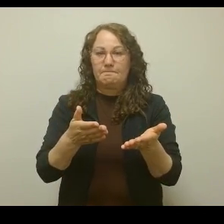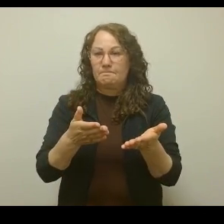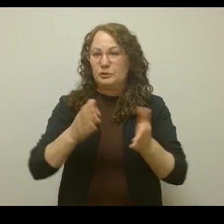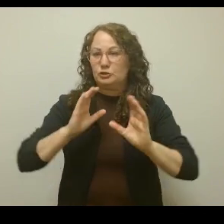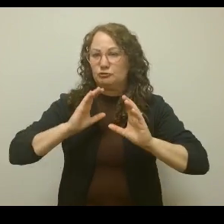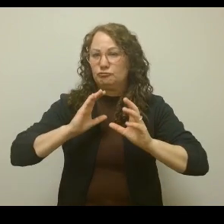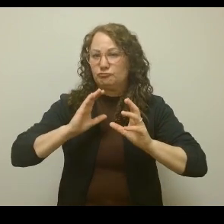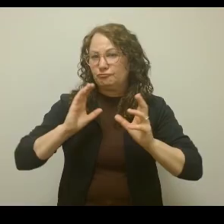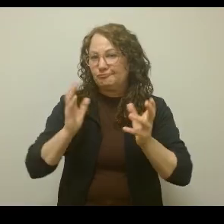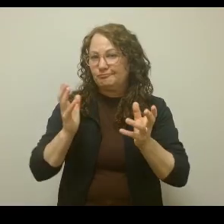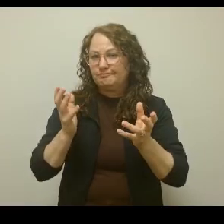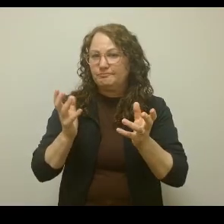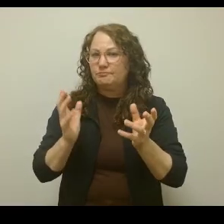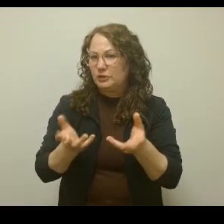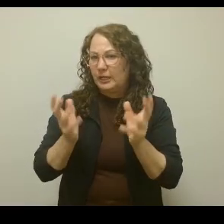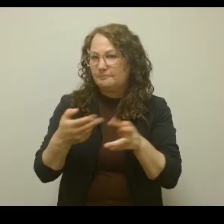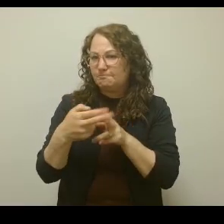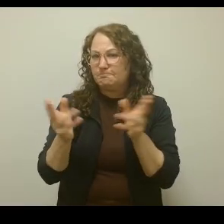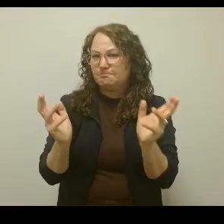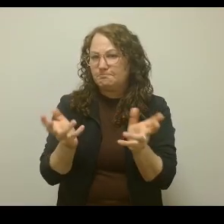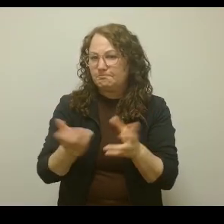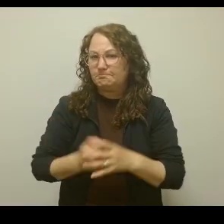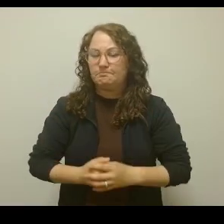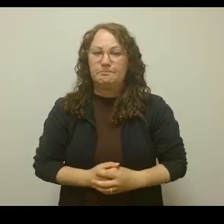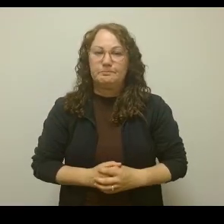conversation, this brief conversation.